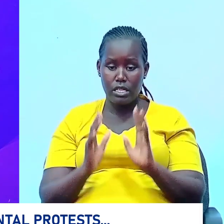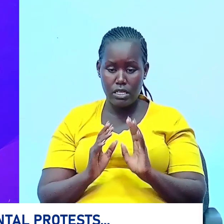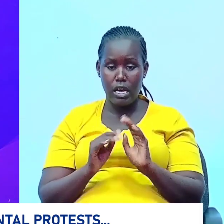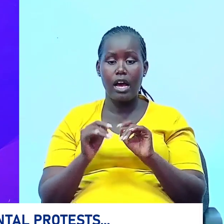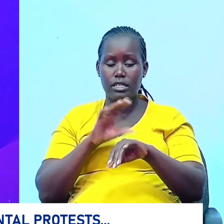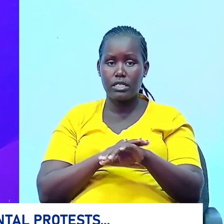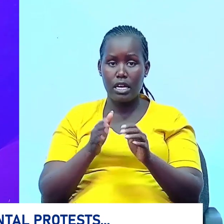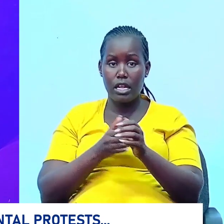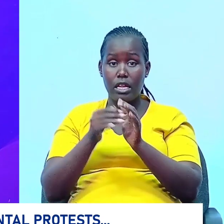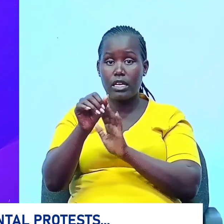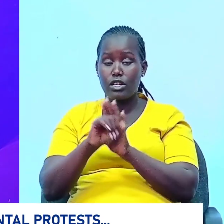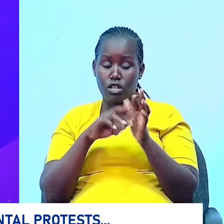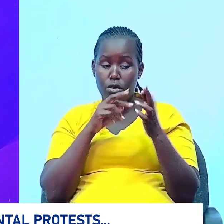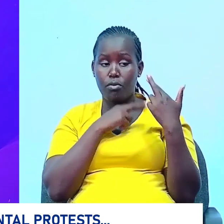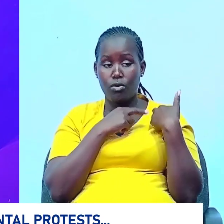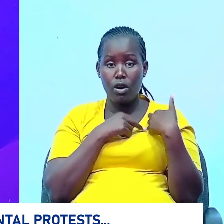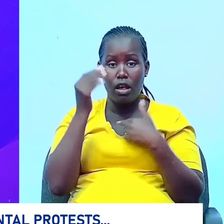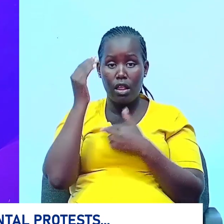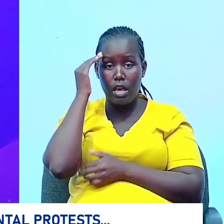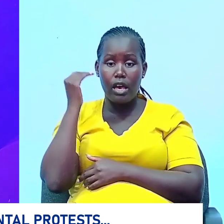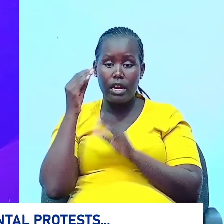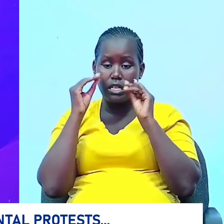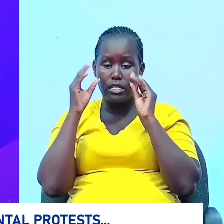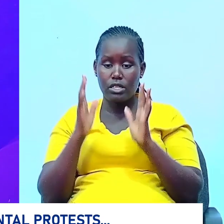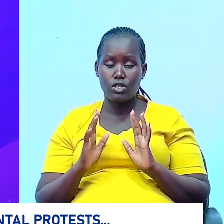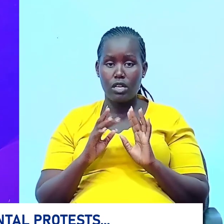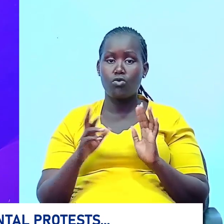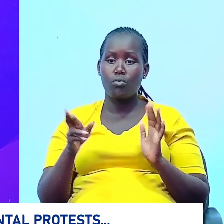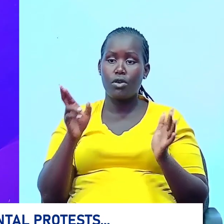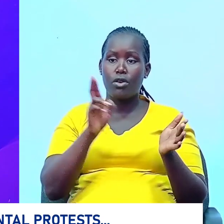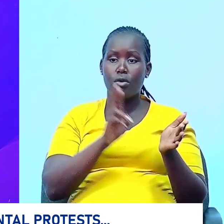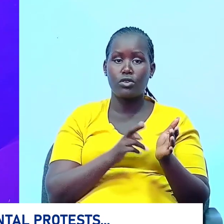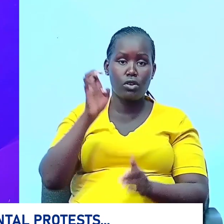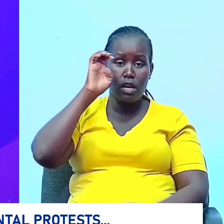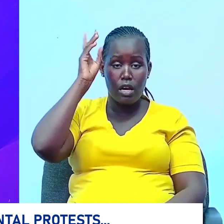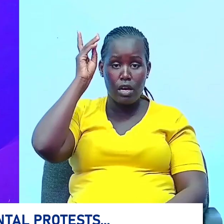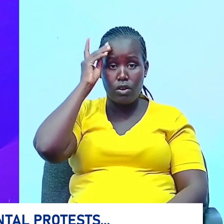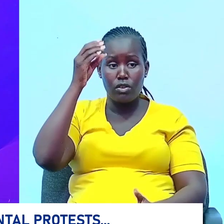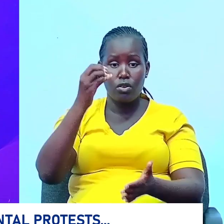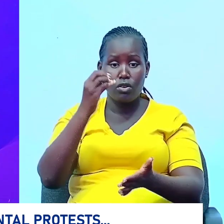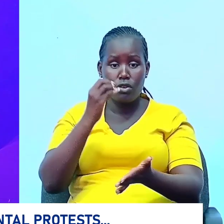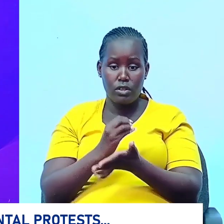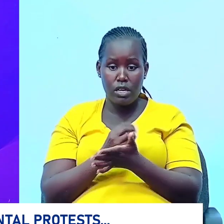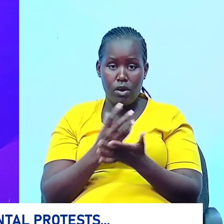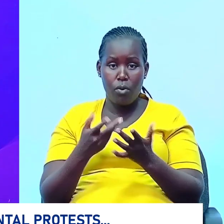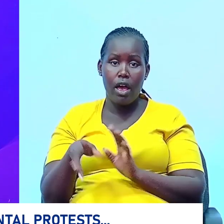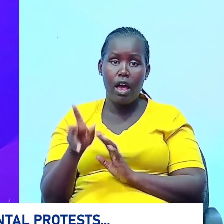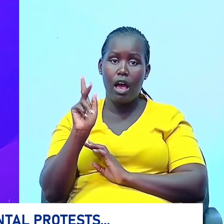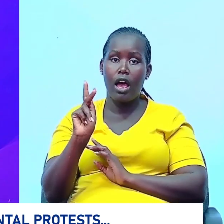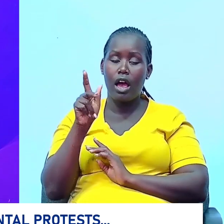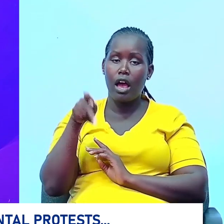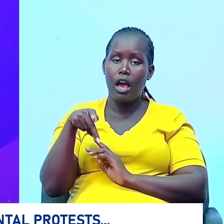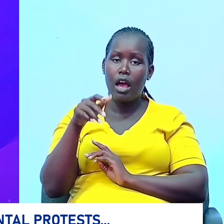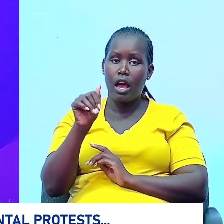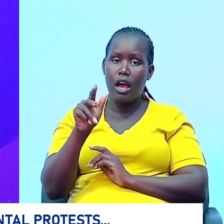leadership, while the head teacher has been instructed to report to the education offices in Kapsabet.